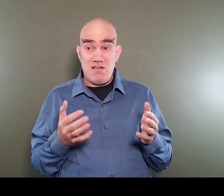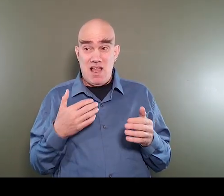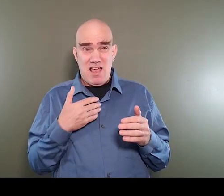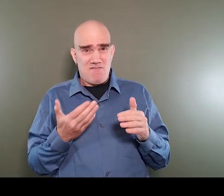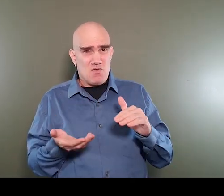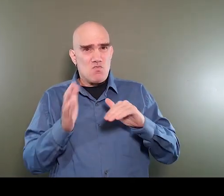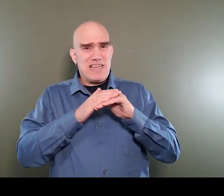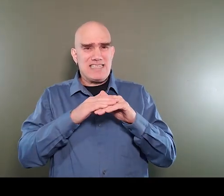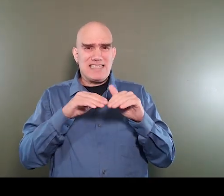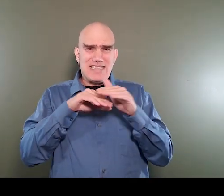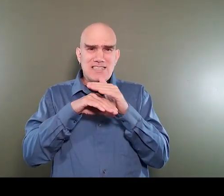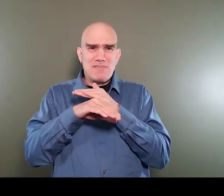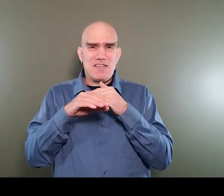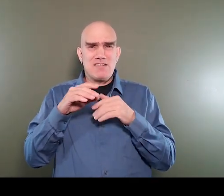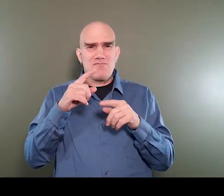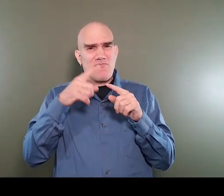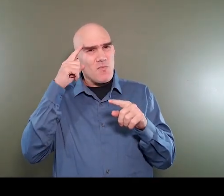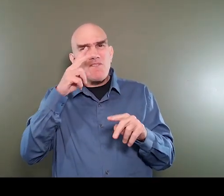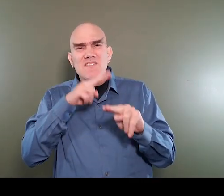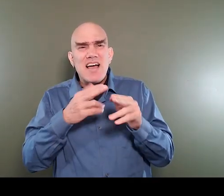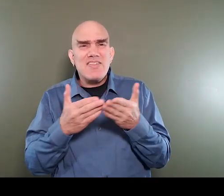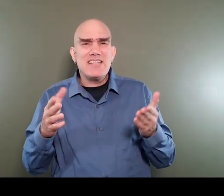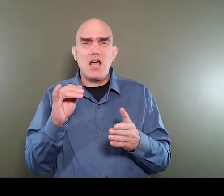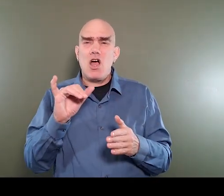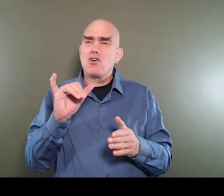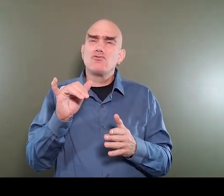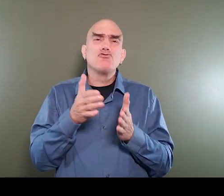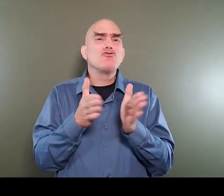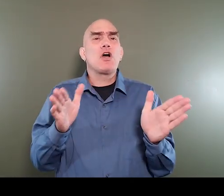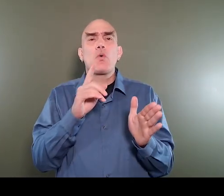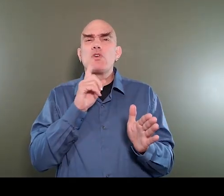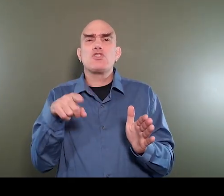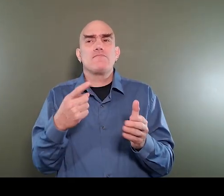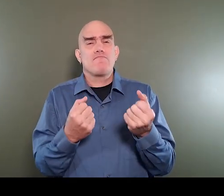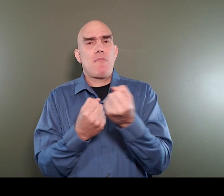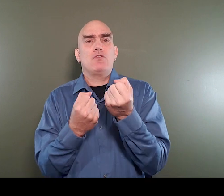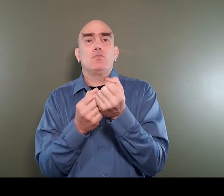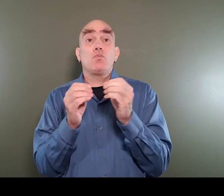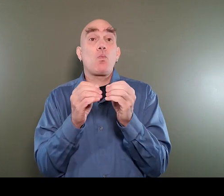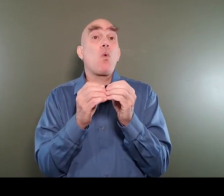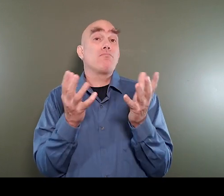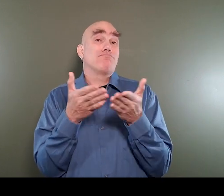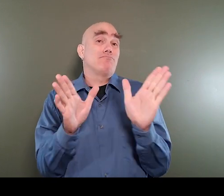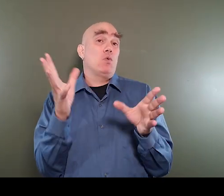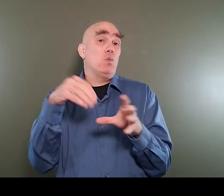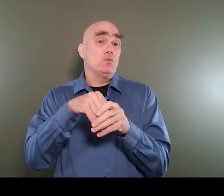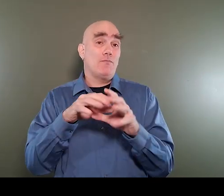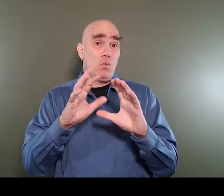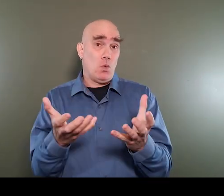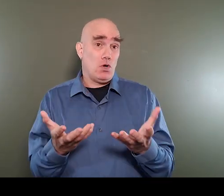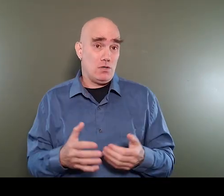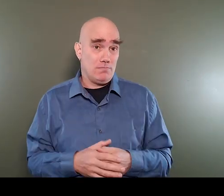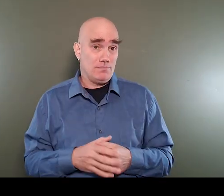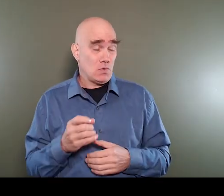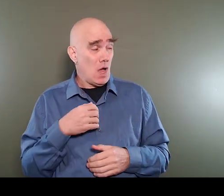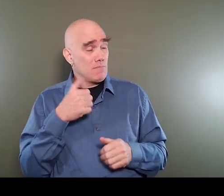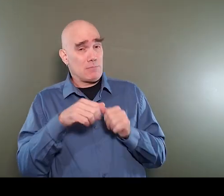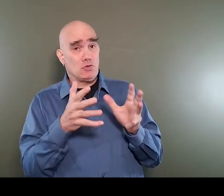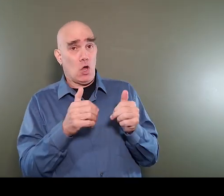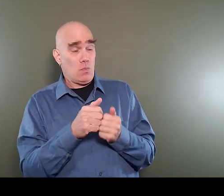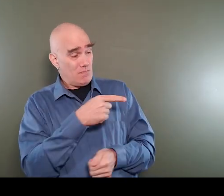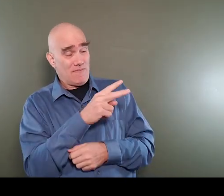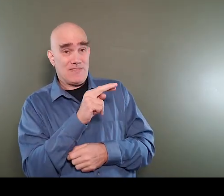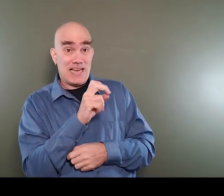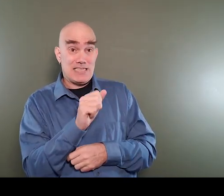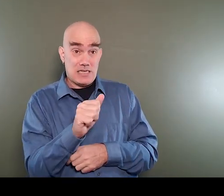of increasing accessibility to fun things, and generally like fostering like a more inclusive world.